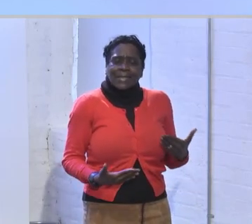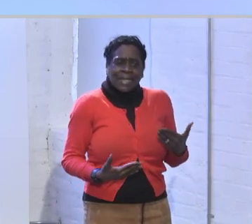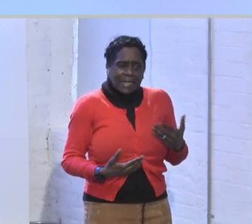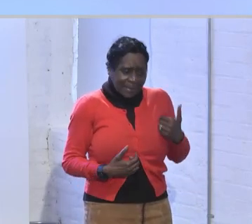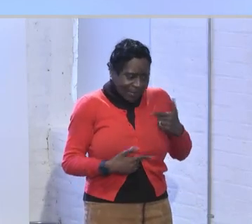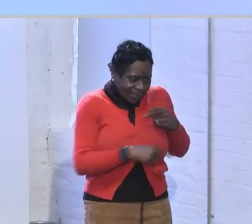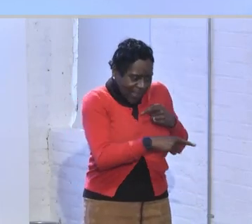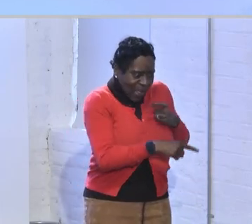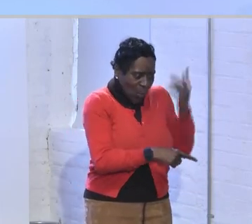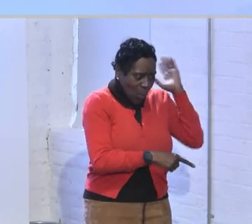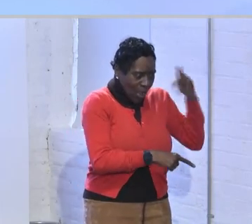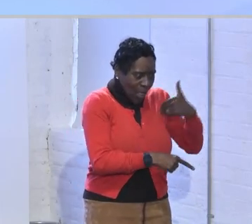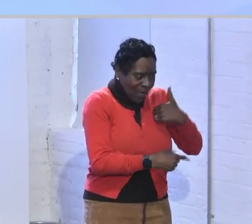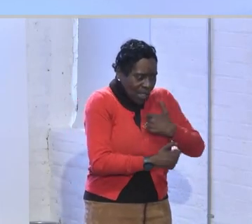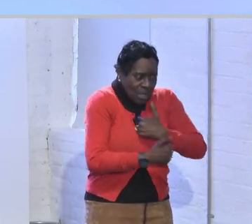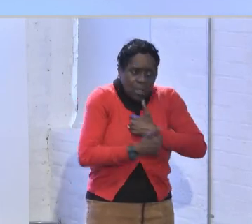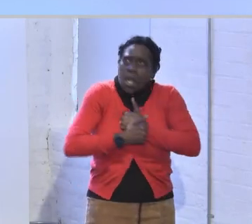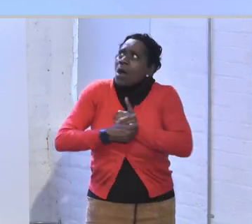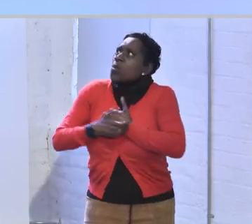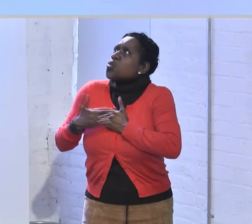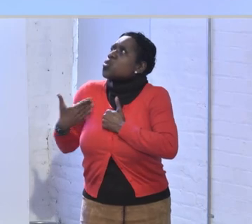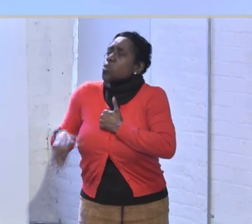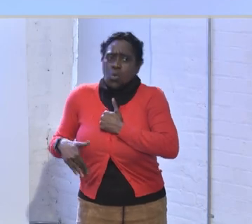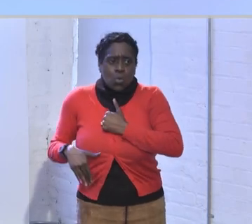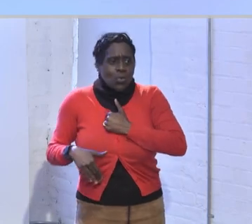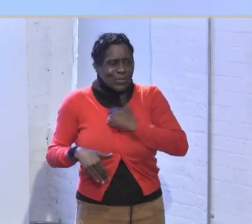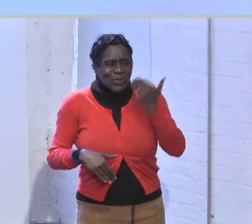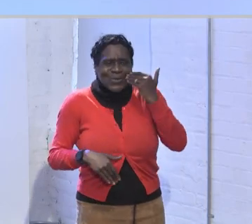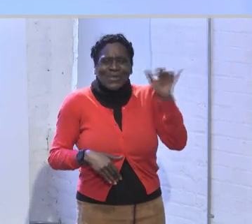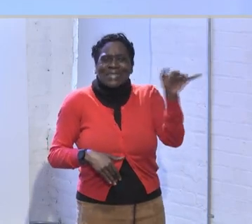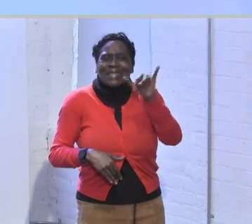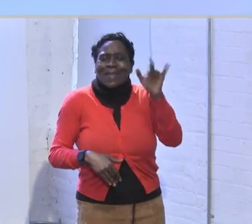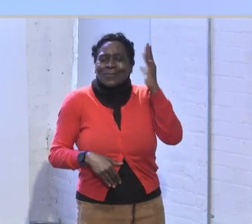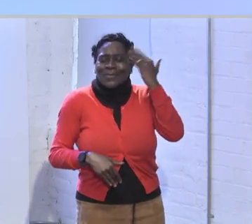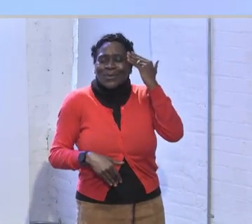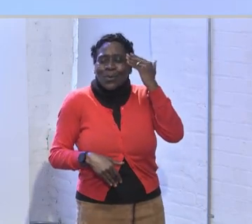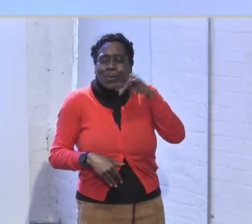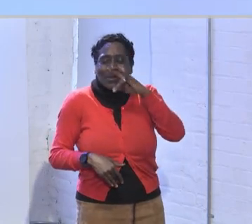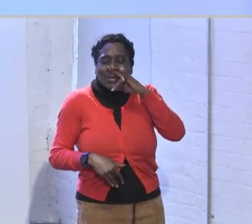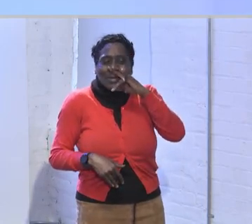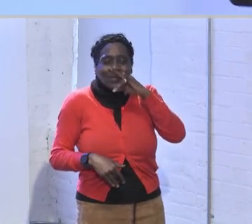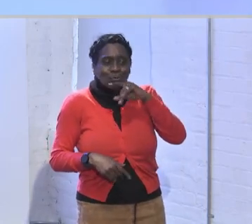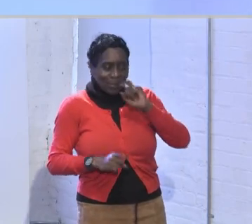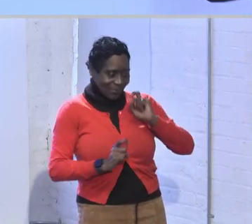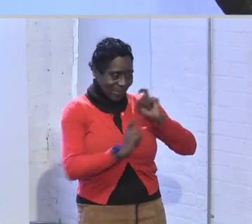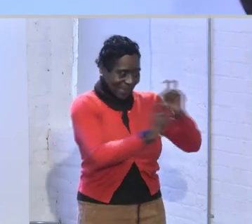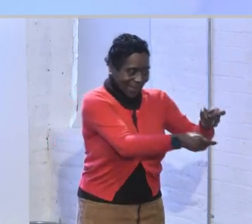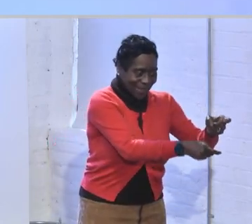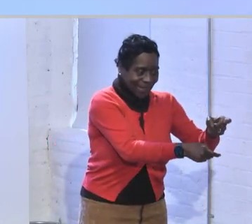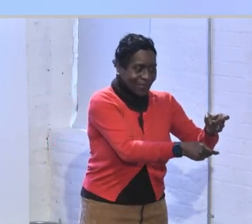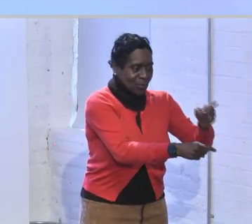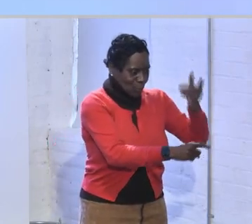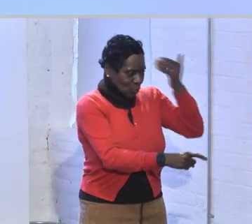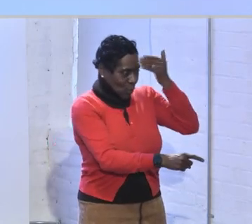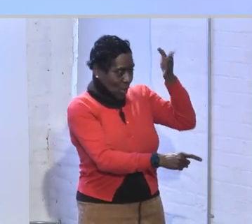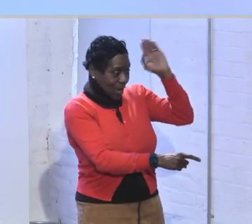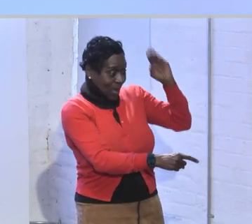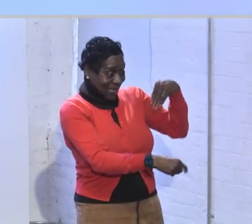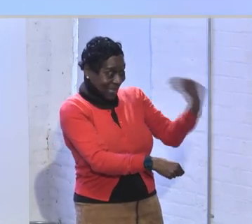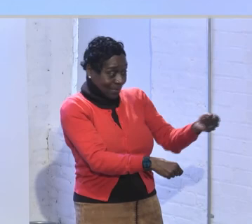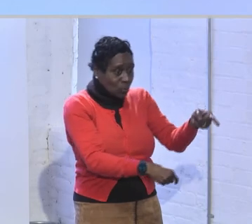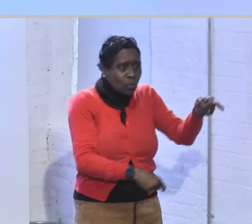them. You know, kids love it when you give them a gift, right? I mean, they love you. Hey, kids, you know what God did for you? You know